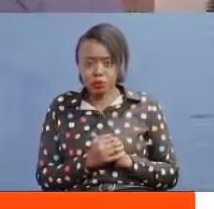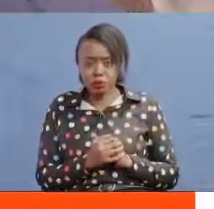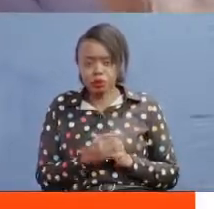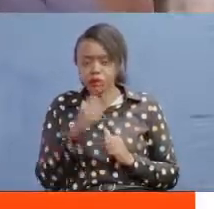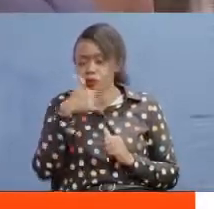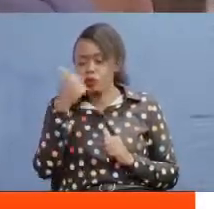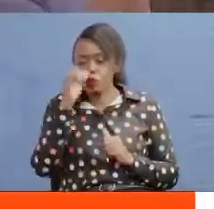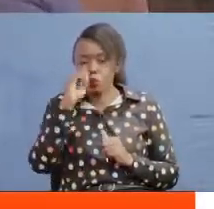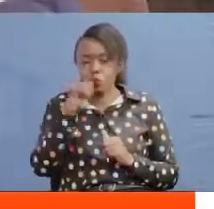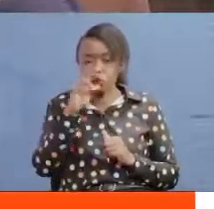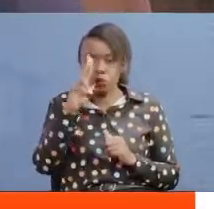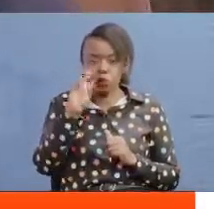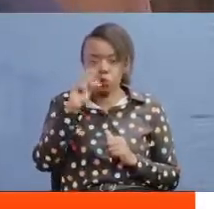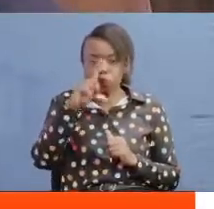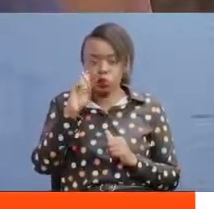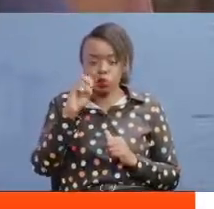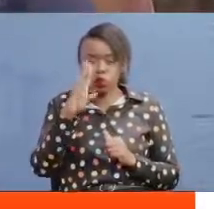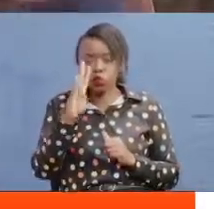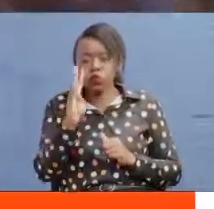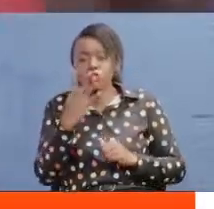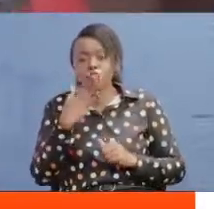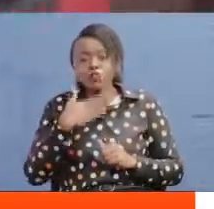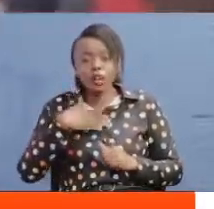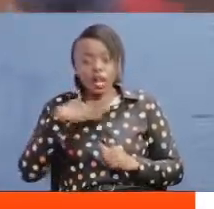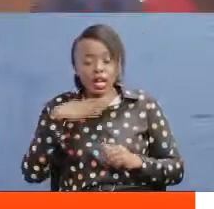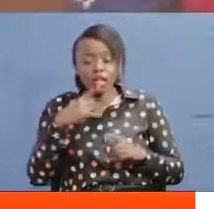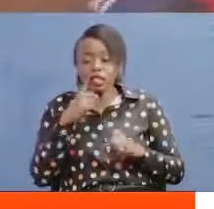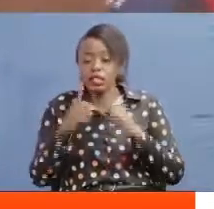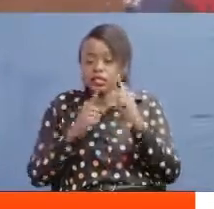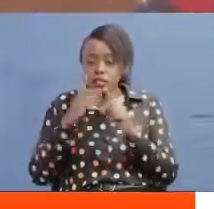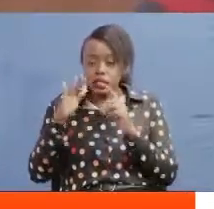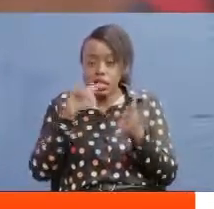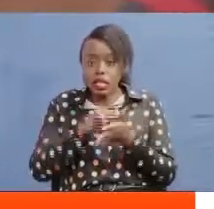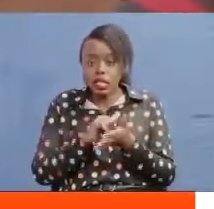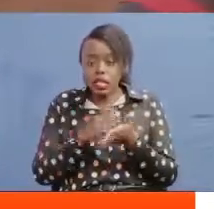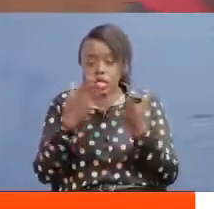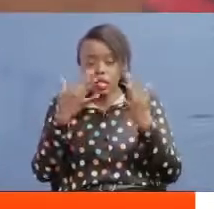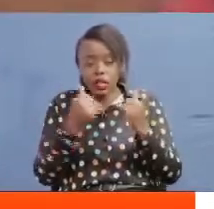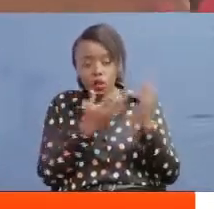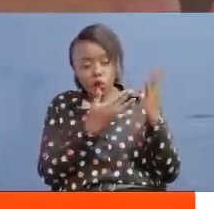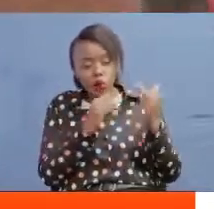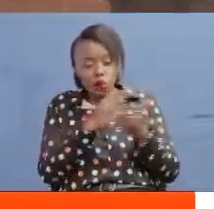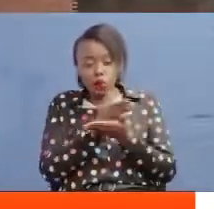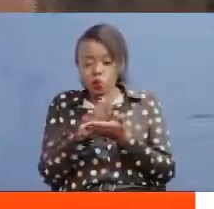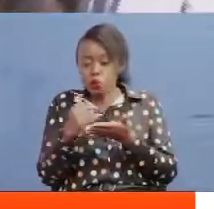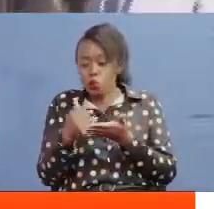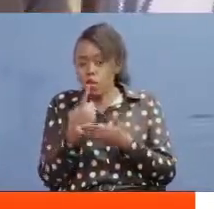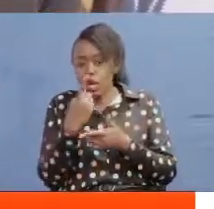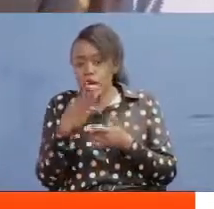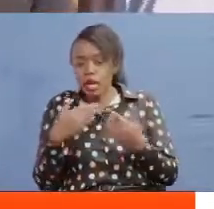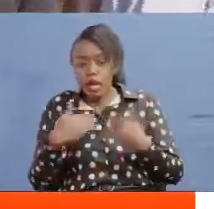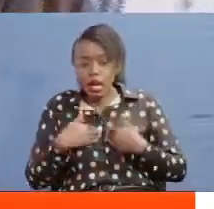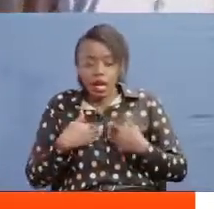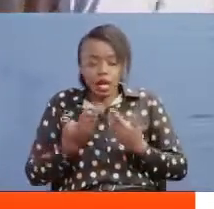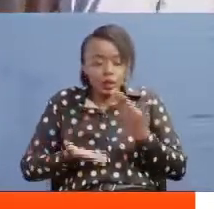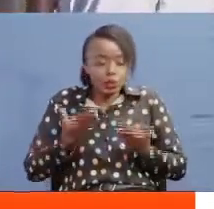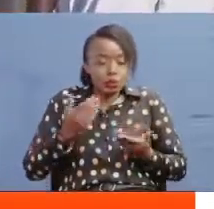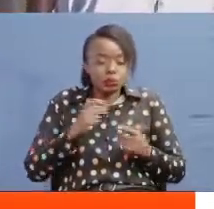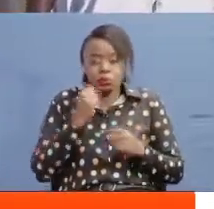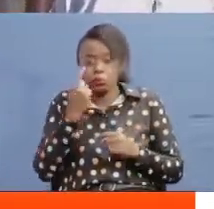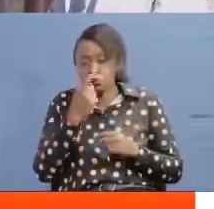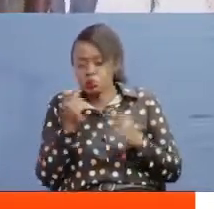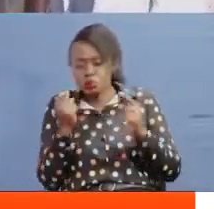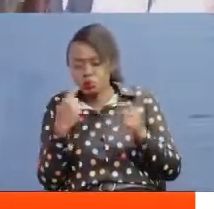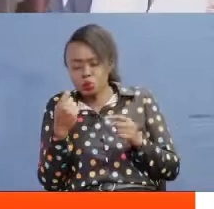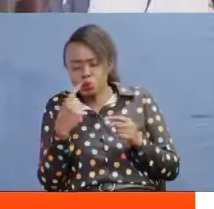Julius Lemarteu, who lost four of his cattle, says that they suspect that someone with ill intent might have poisoned the cows,